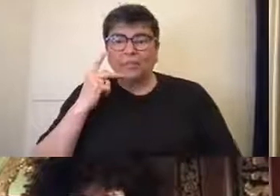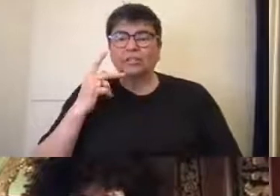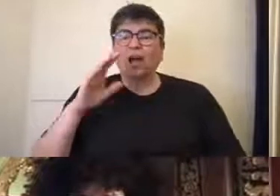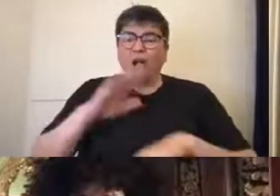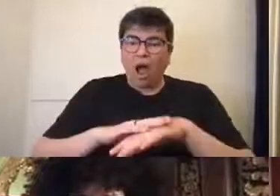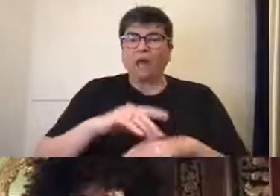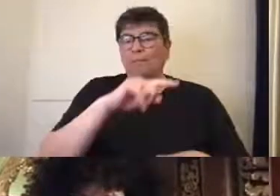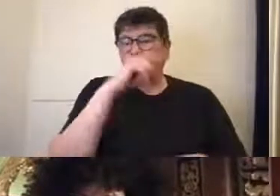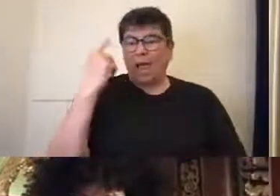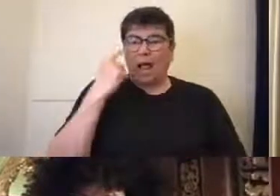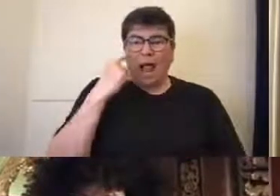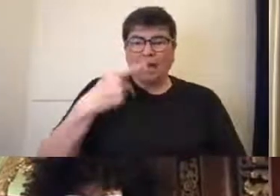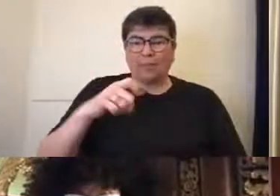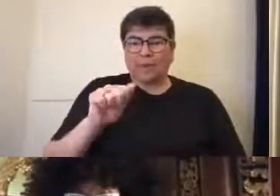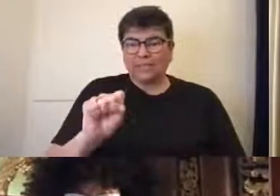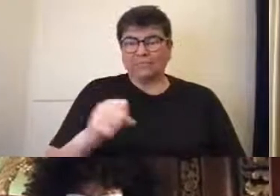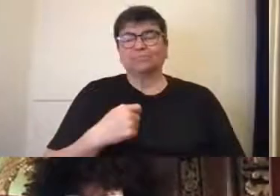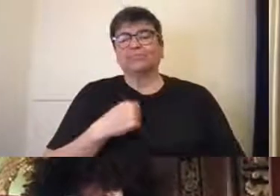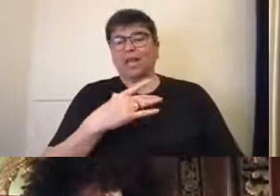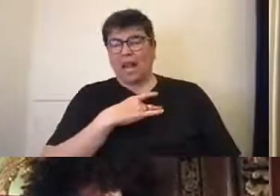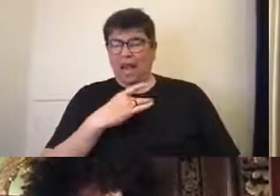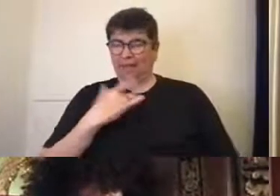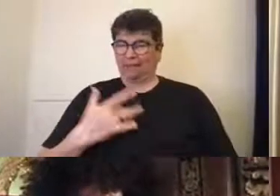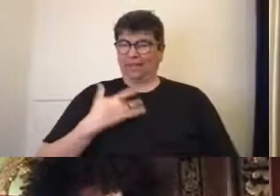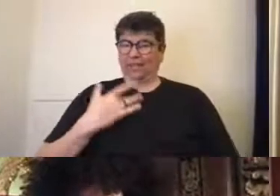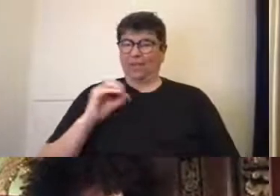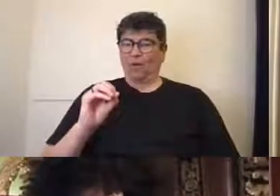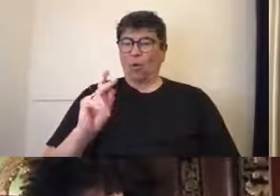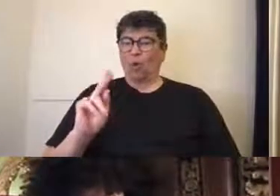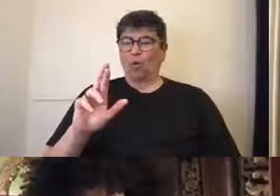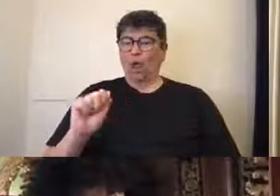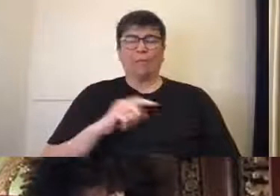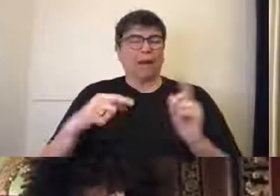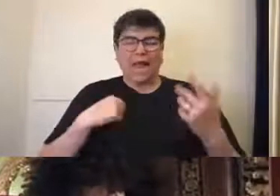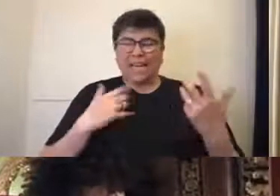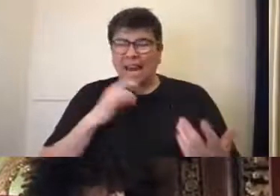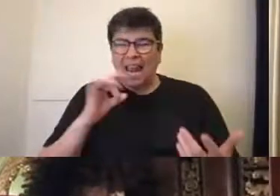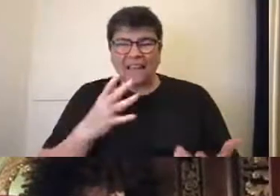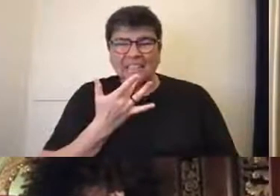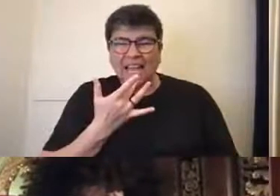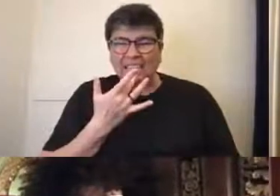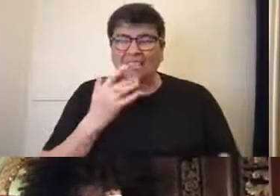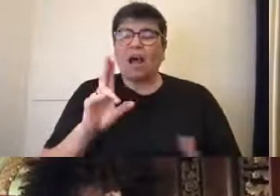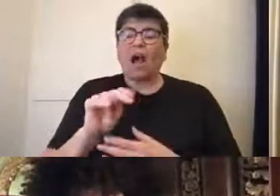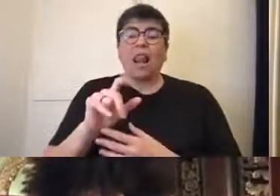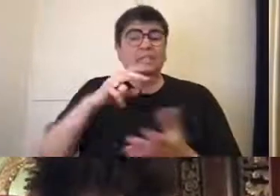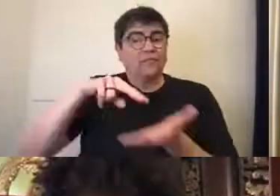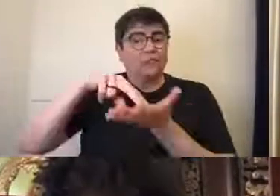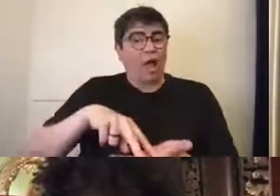peas. I liked the feel of okra, though I did not like the taste of okra unless it was